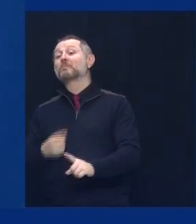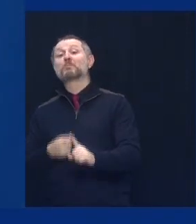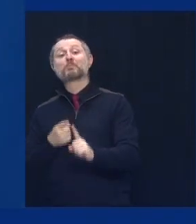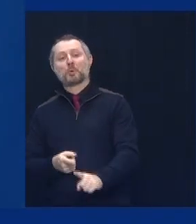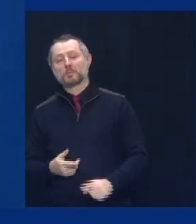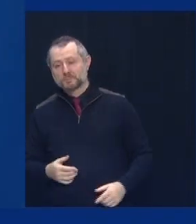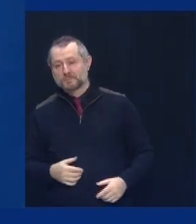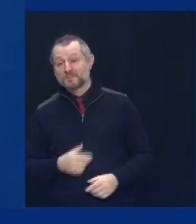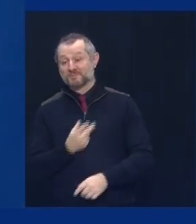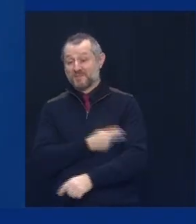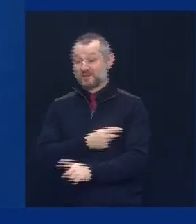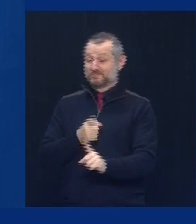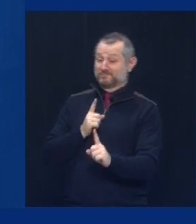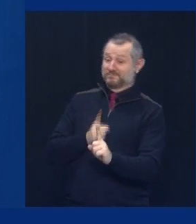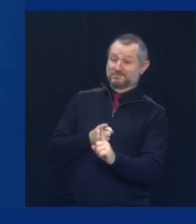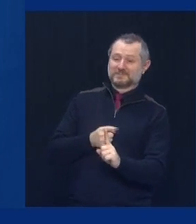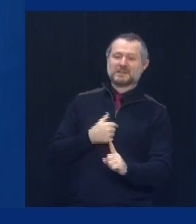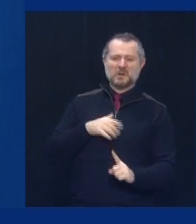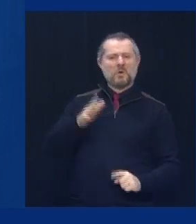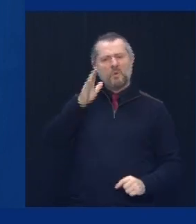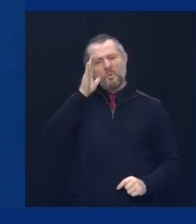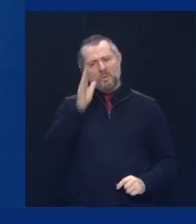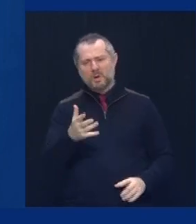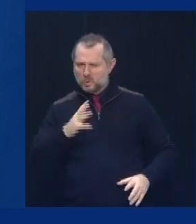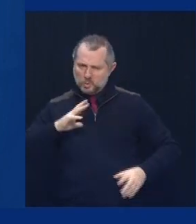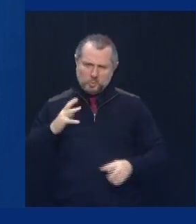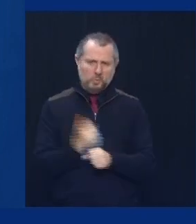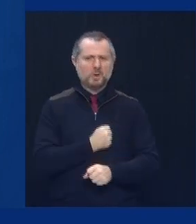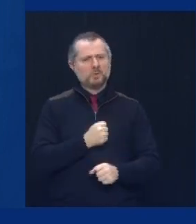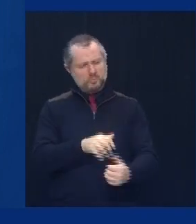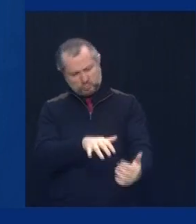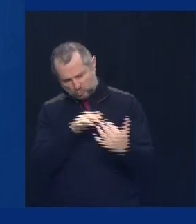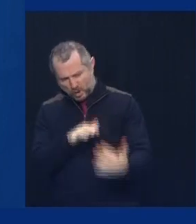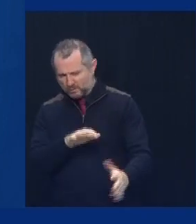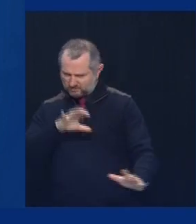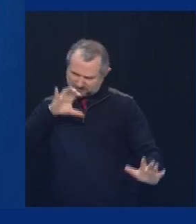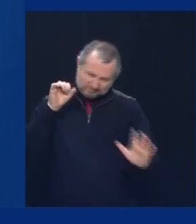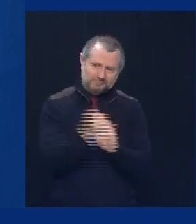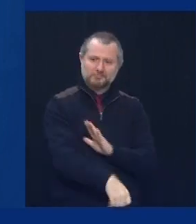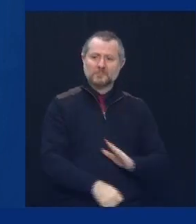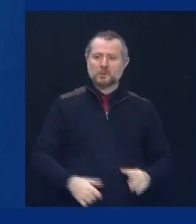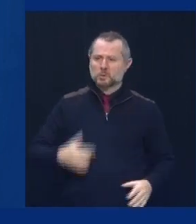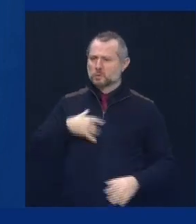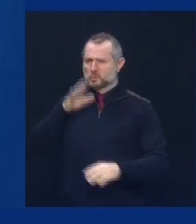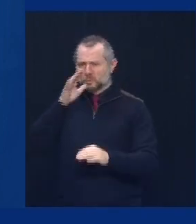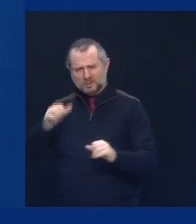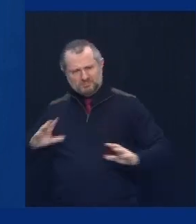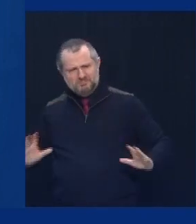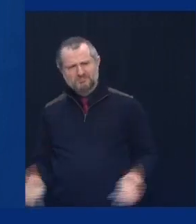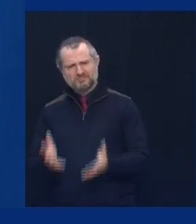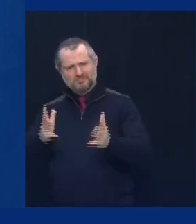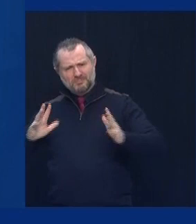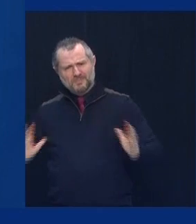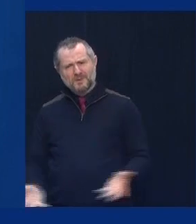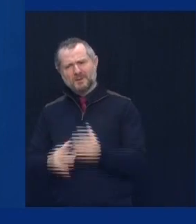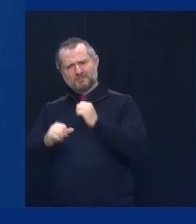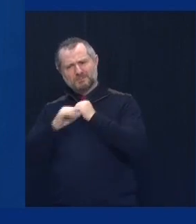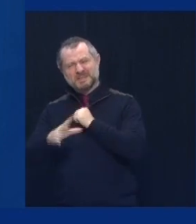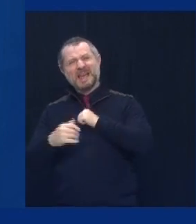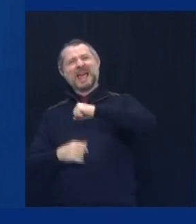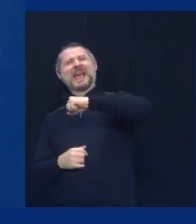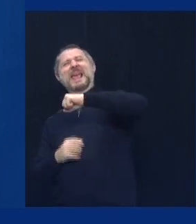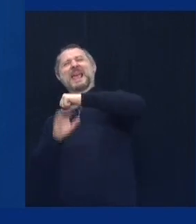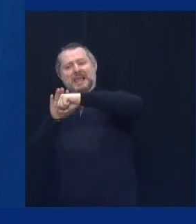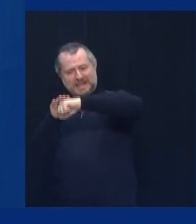That is the weapon that ends the war. We're going to need a public education campaign to battle skepticism.